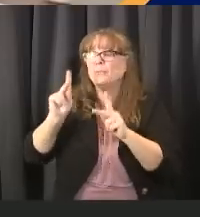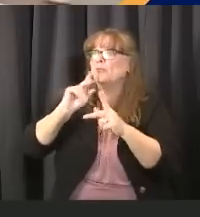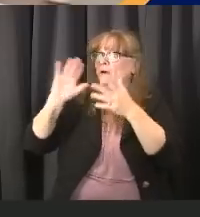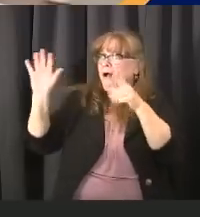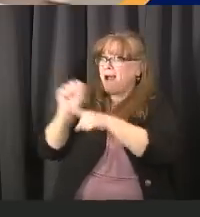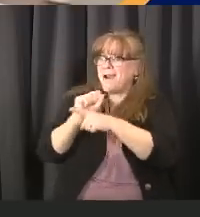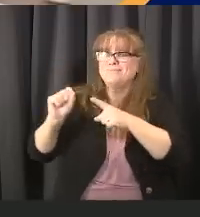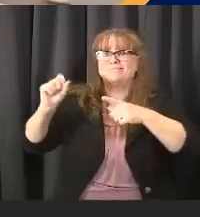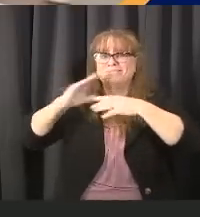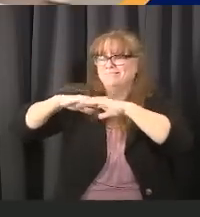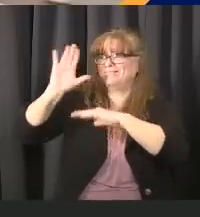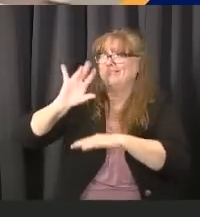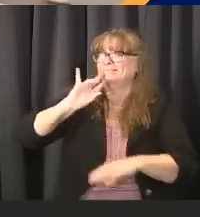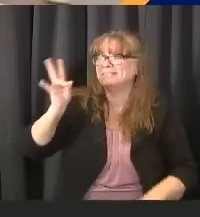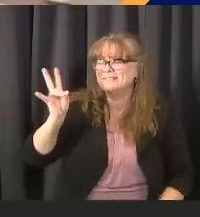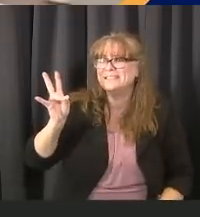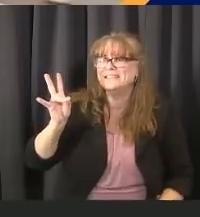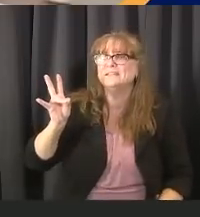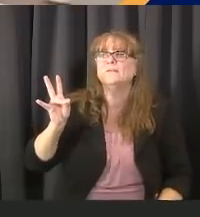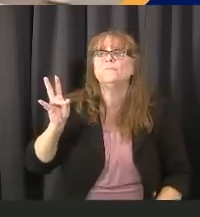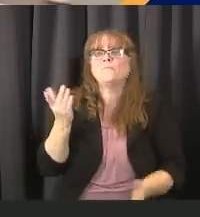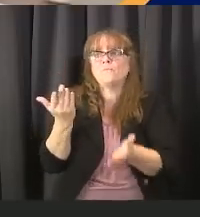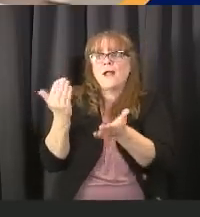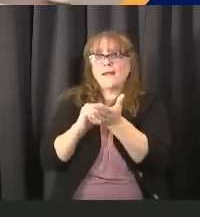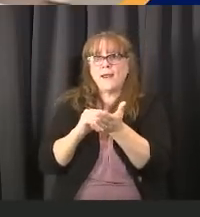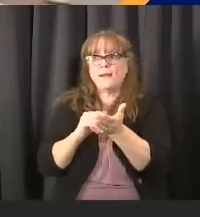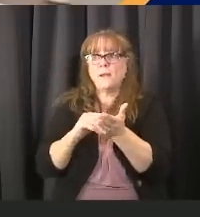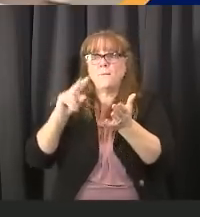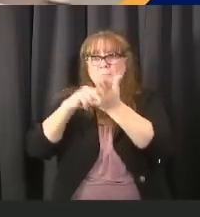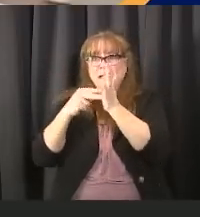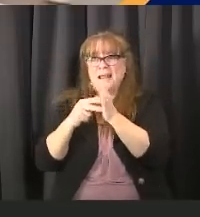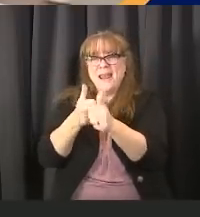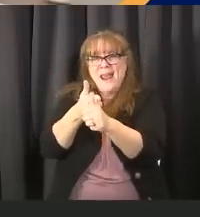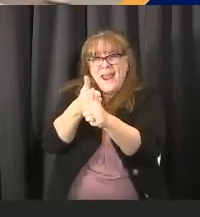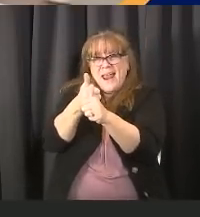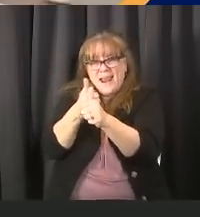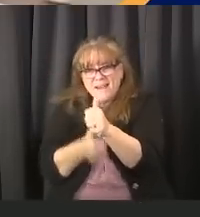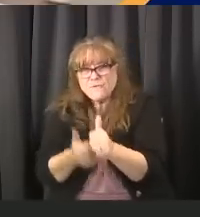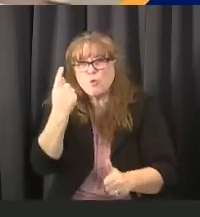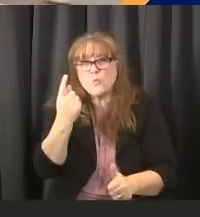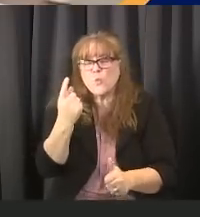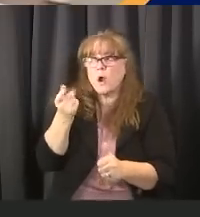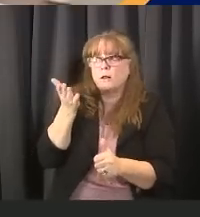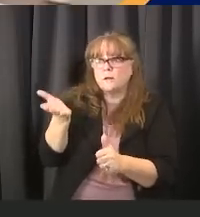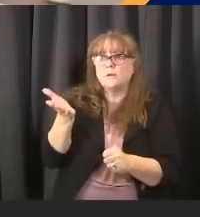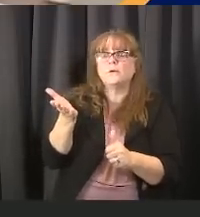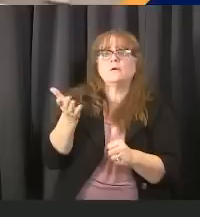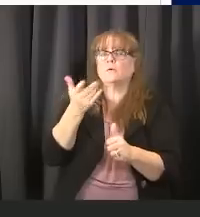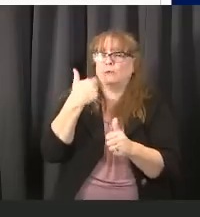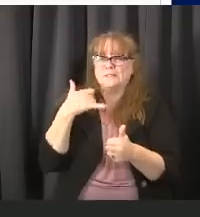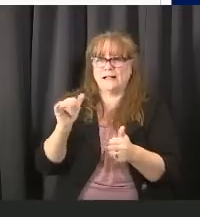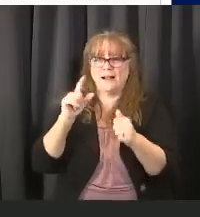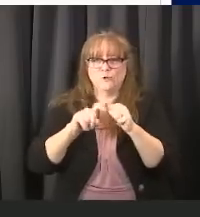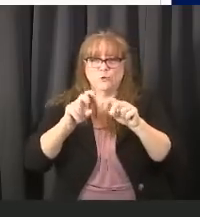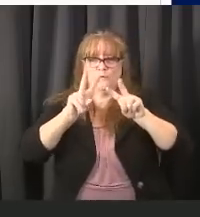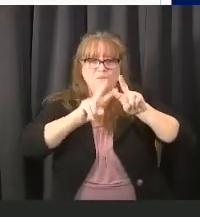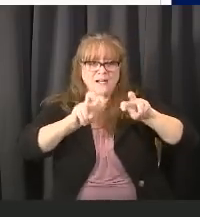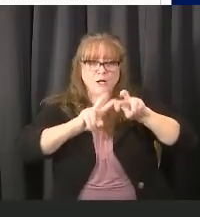cover everybody. So we're continuing to work on our plans to both make the vaccine available to members of our